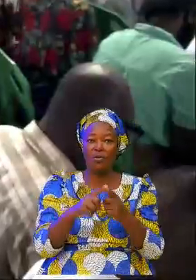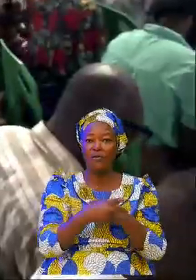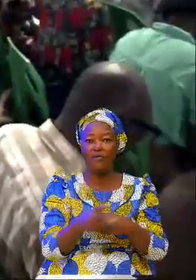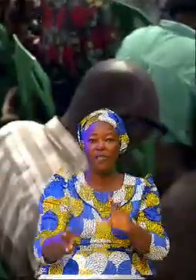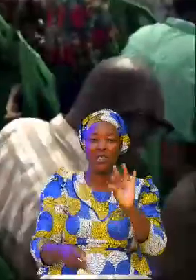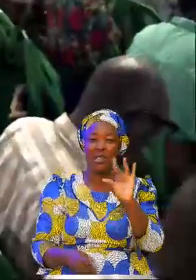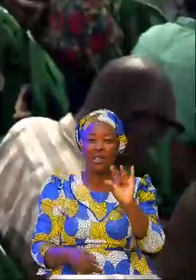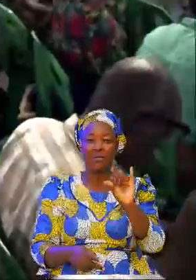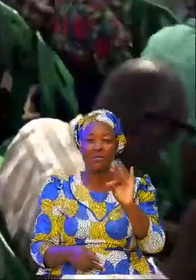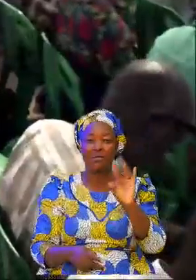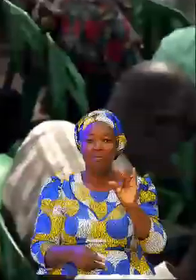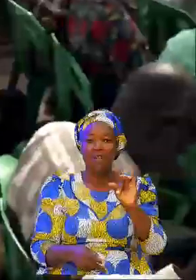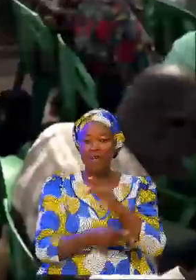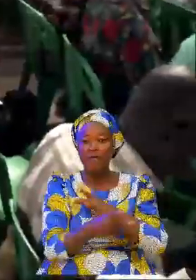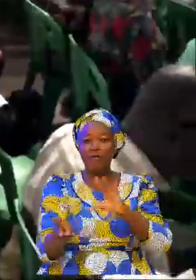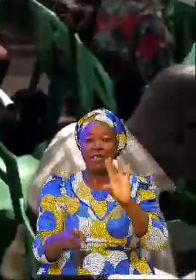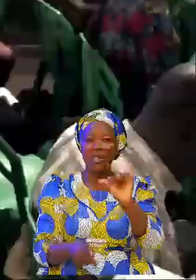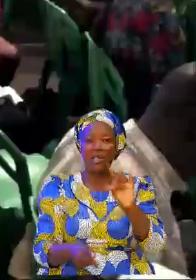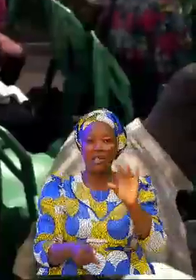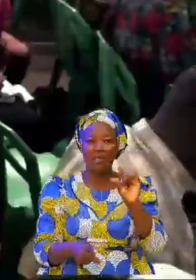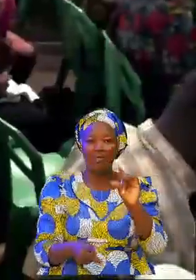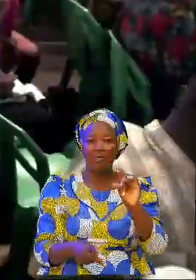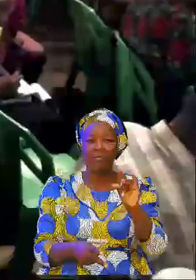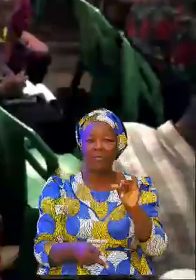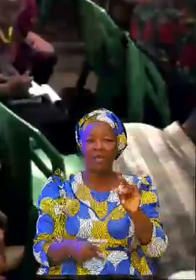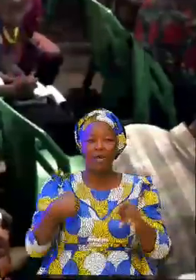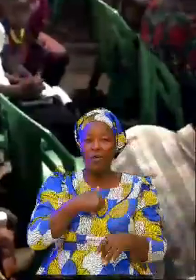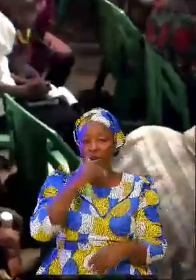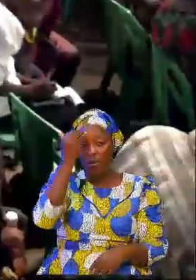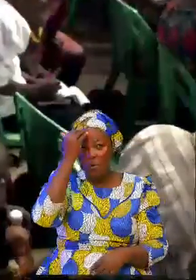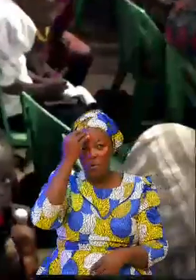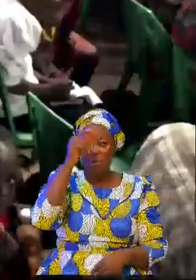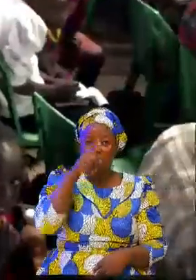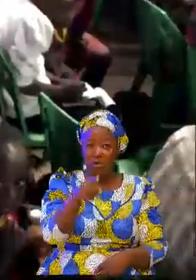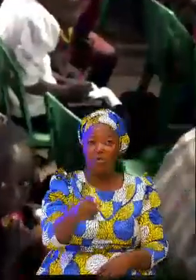Amen. Let's come to verse 18.